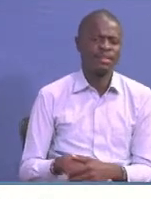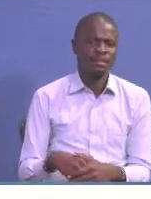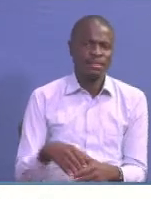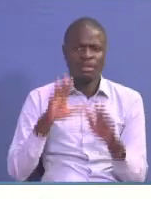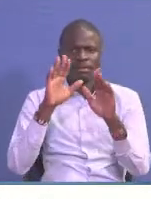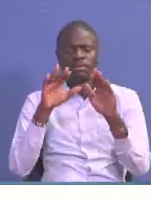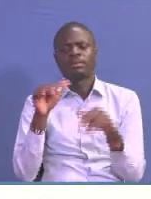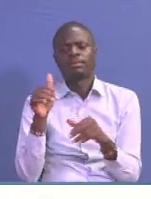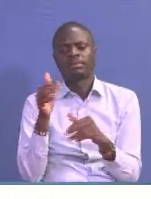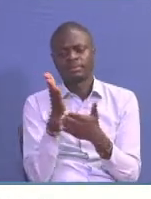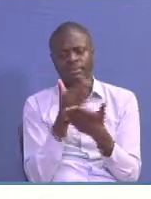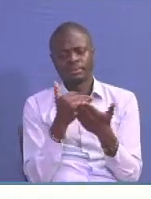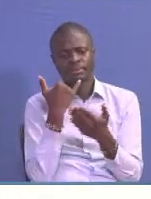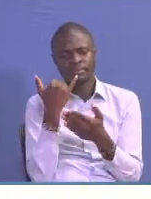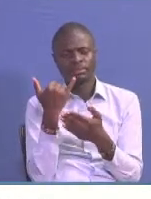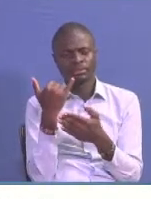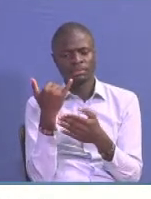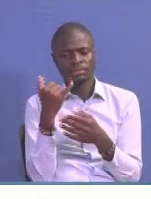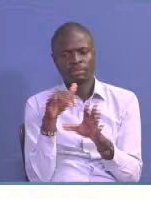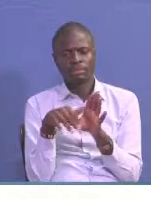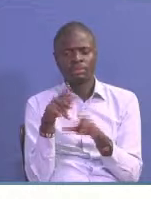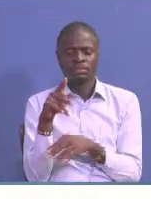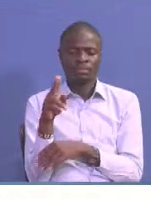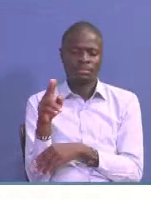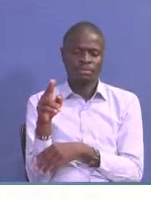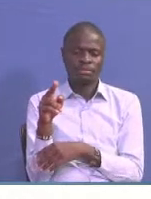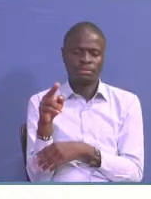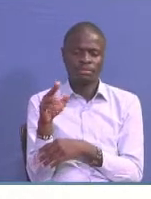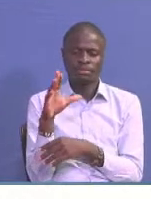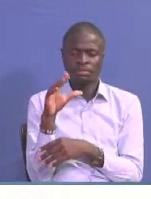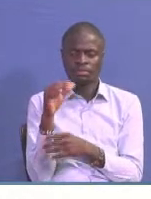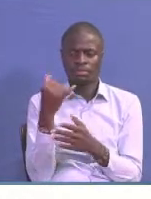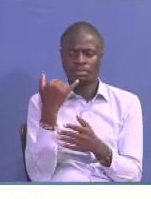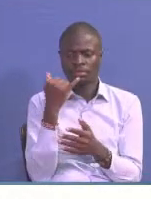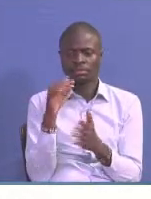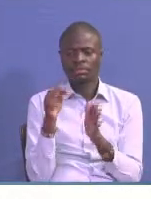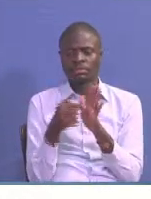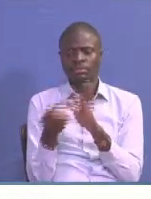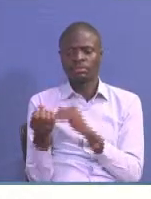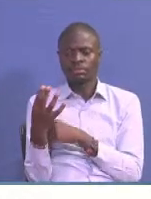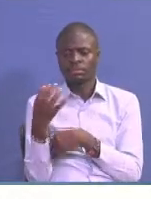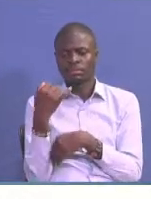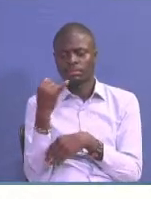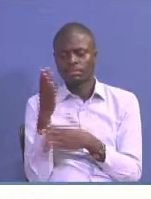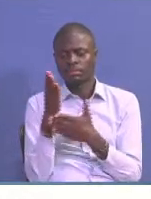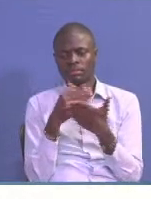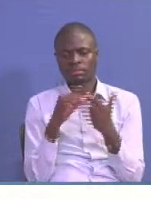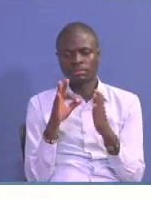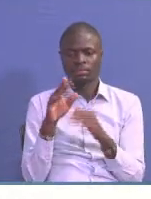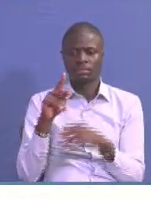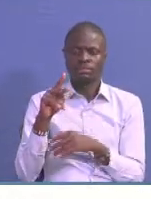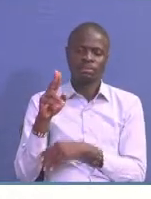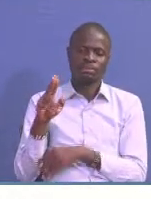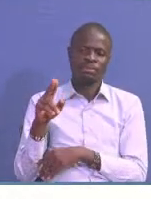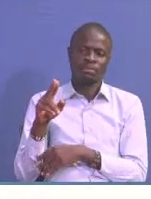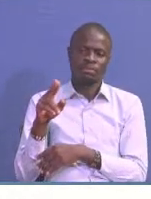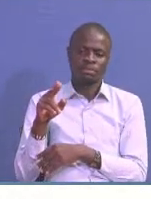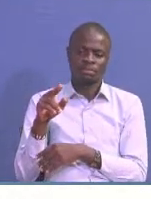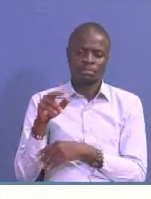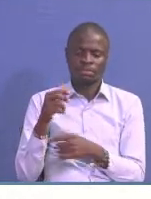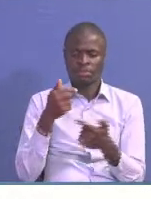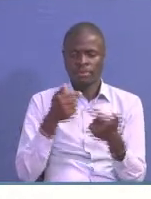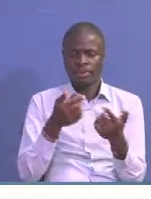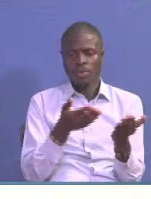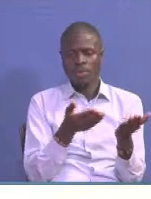also stood out in Kenyatta University's Chancellor's speech this morning is the aspect of Kenyatta University